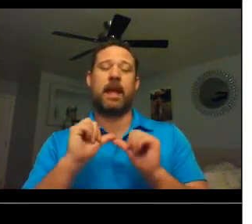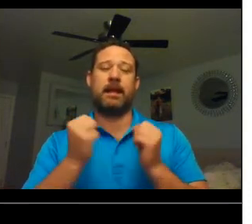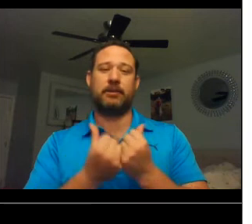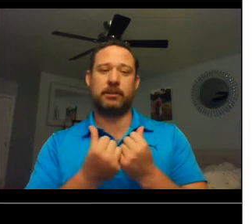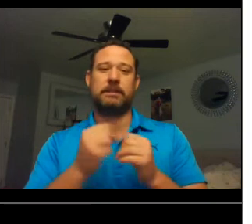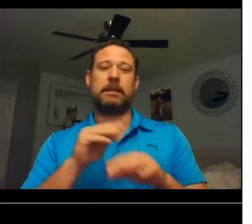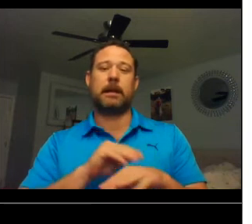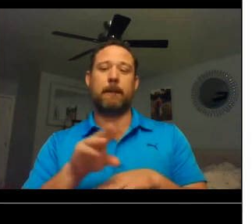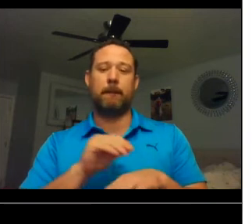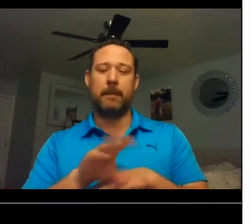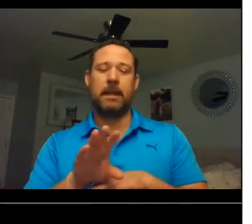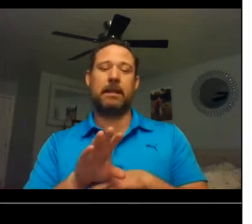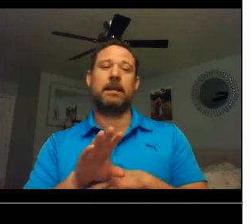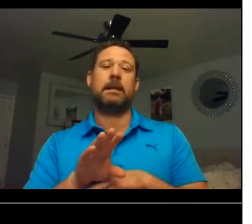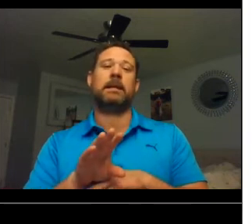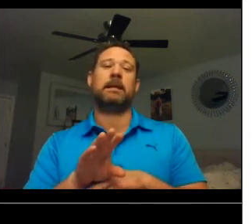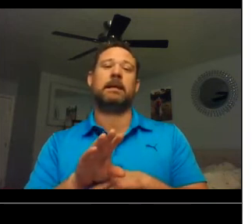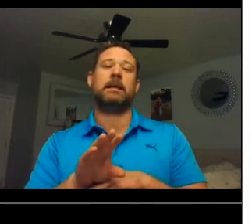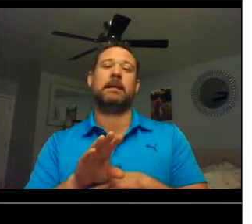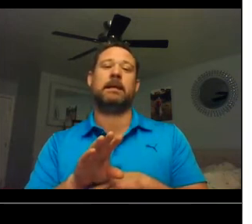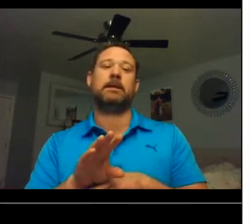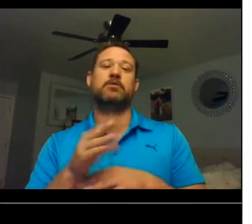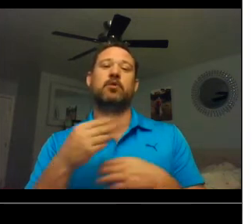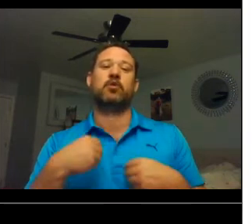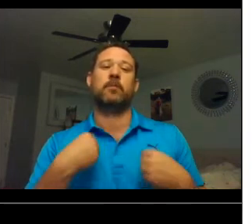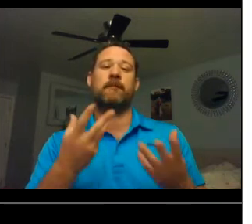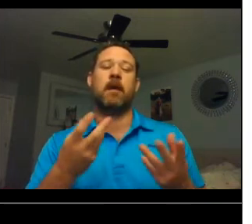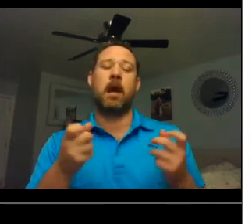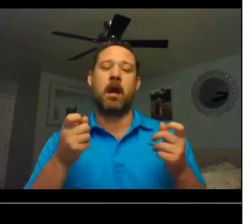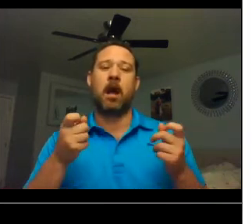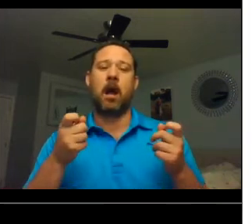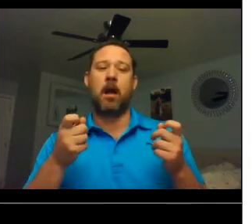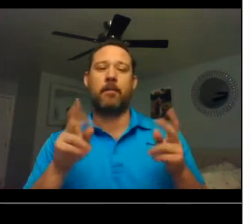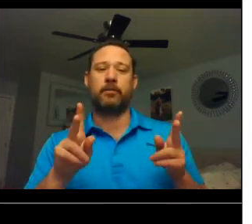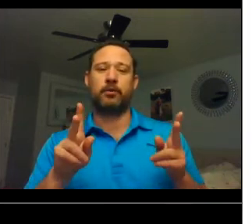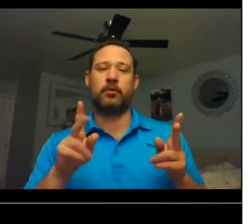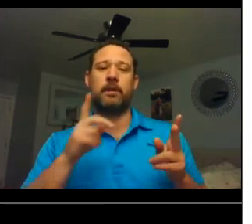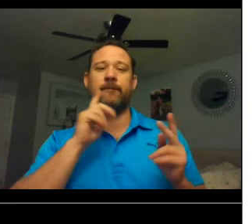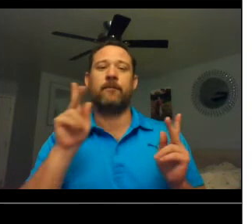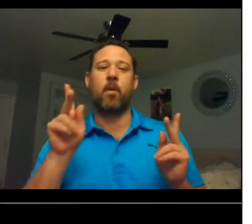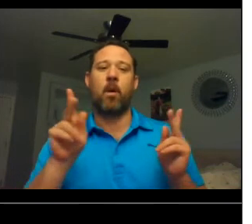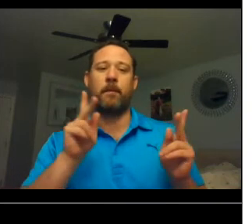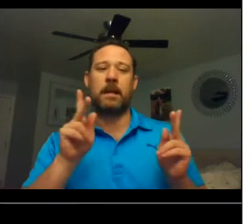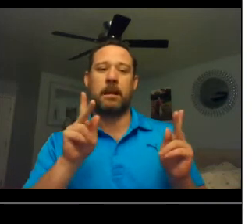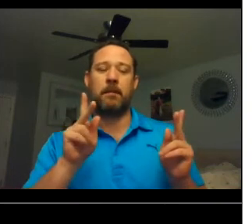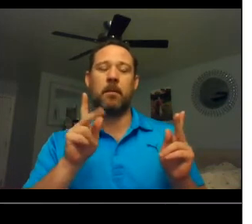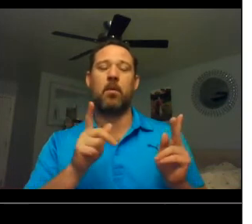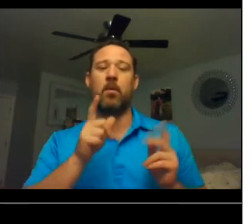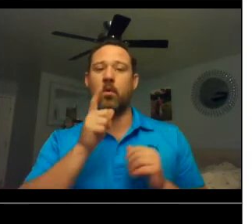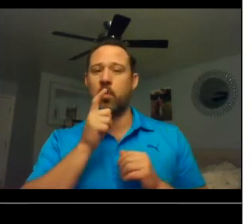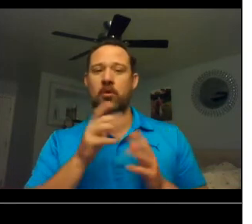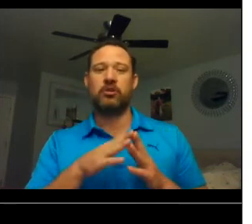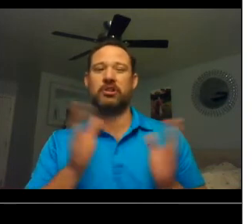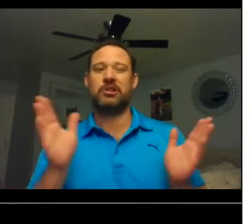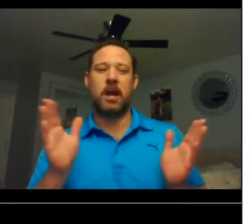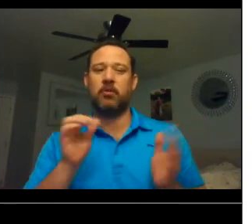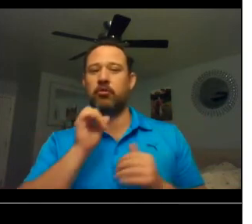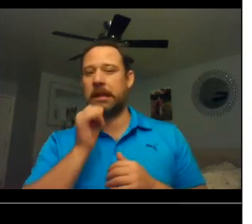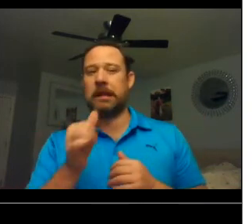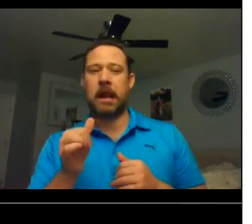Advisory Committee, is to provide an opportunity for folks who are generally not given